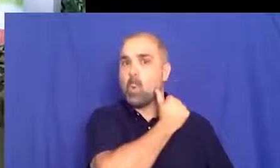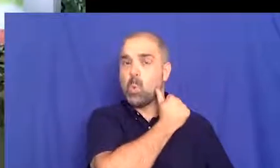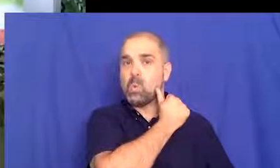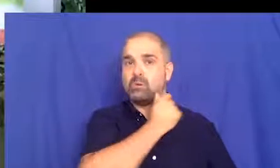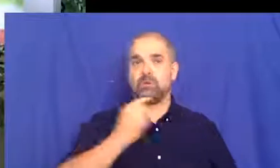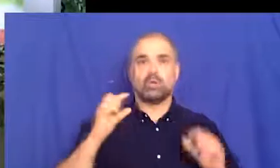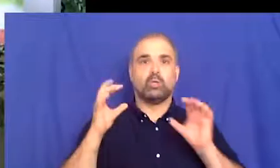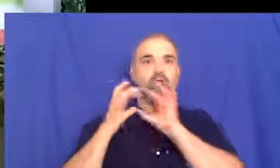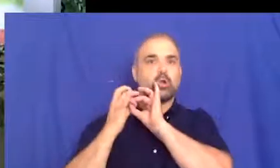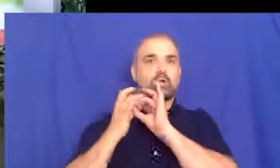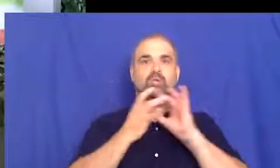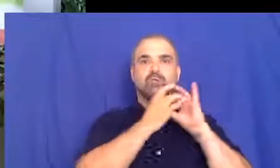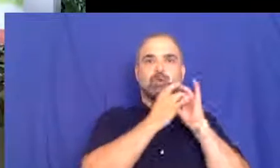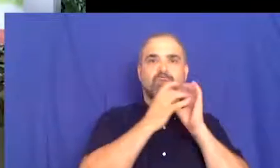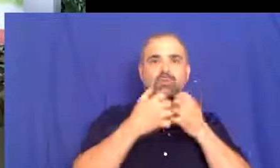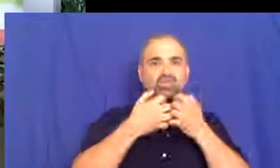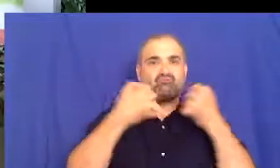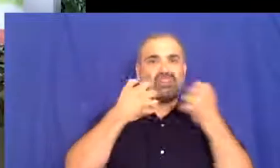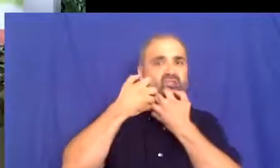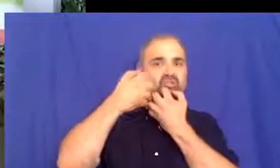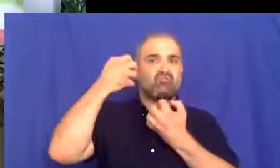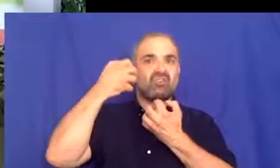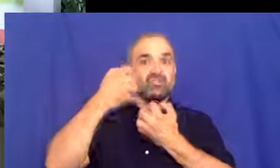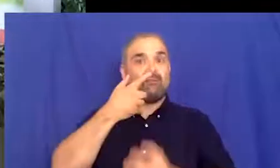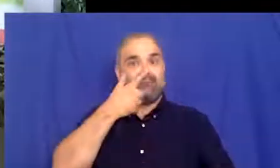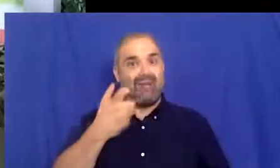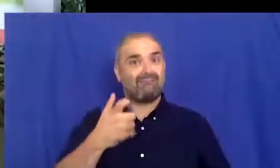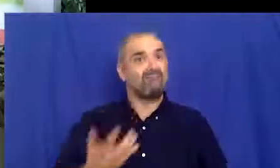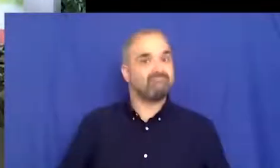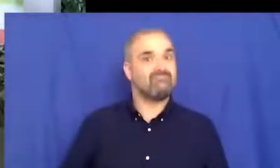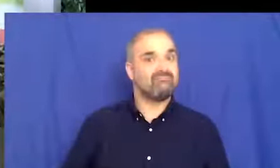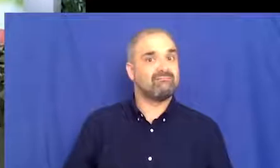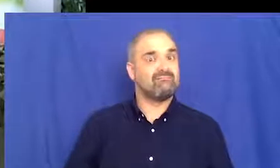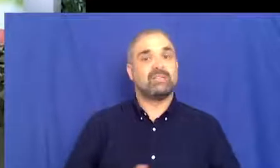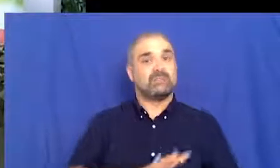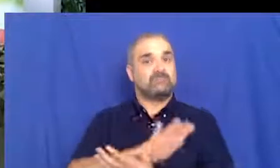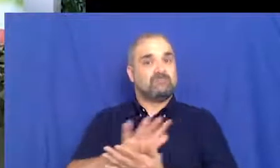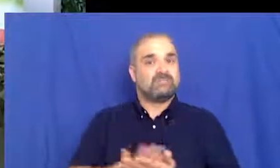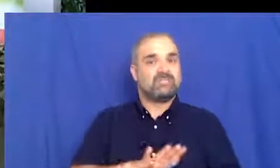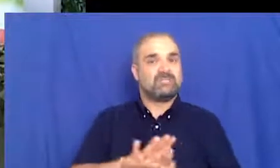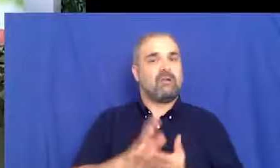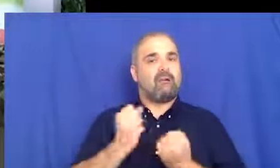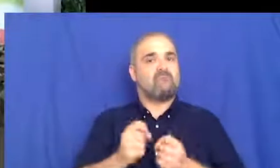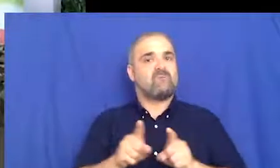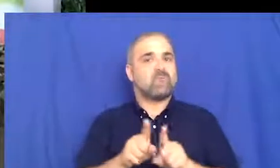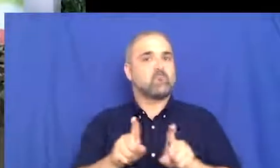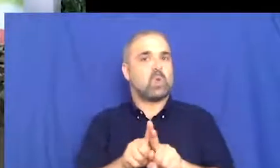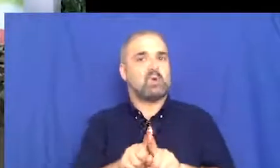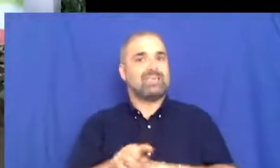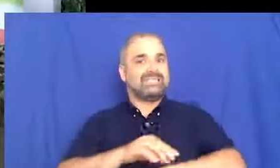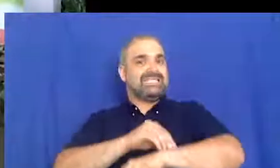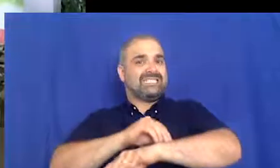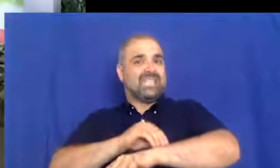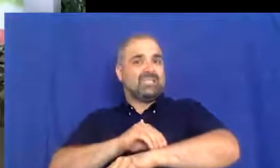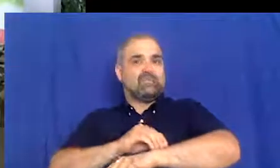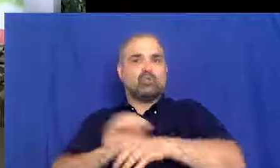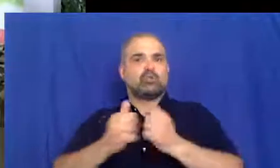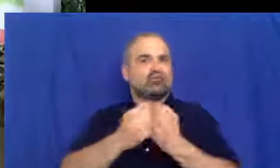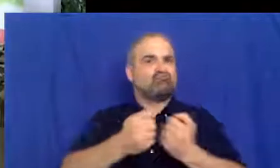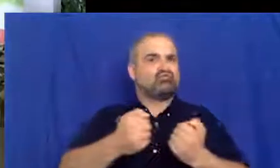with a ligament, so a stretchy ligament, which actually helps them to stretch their jaw really, really wide. And then they've also got this really stretchy